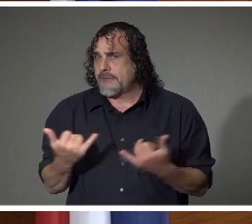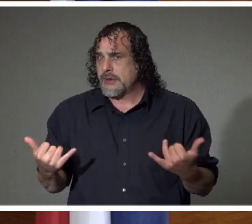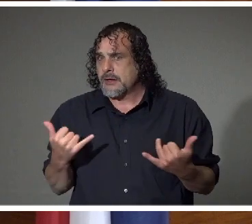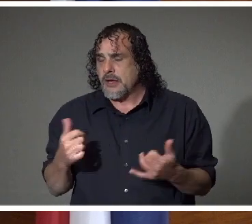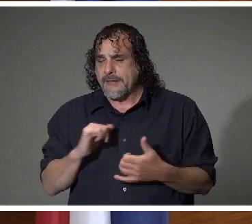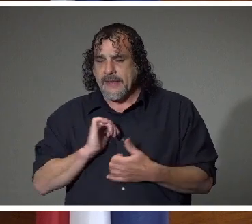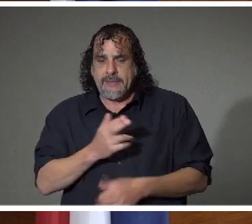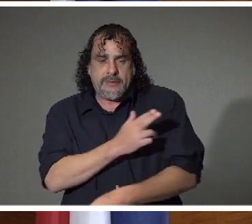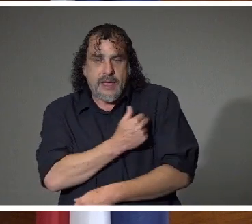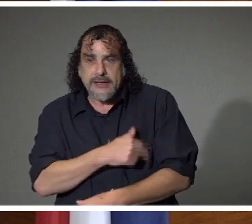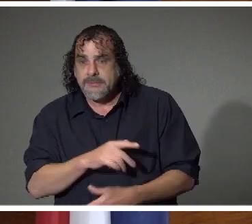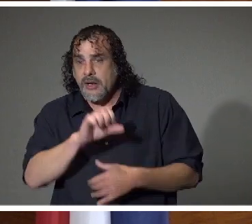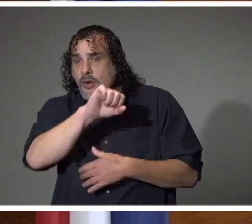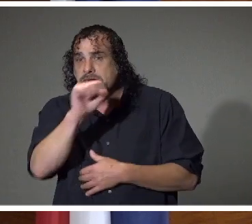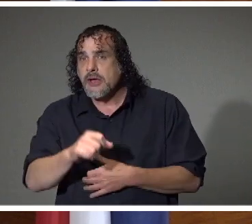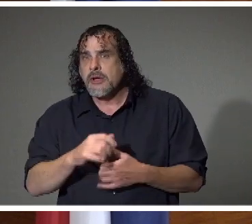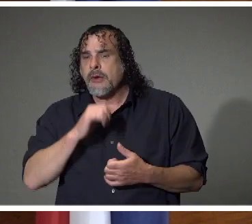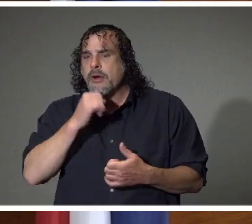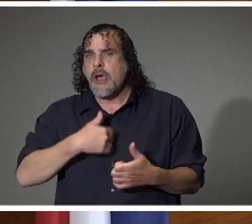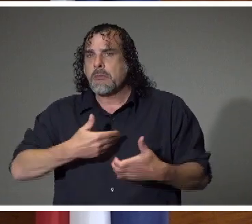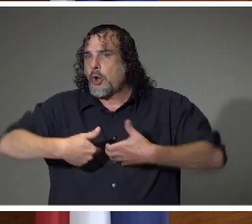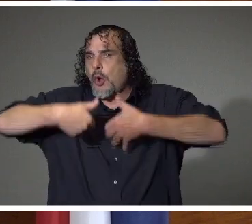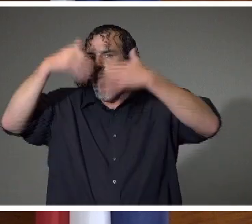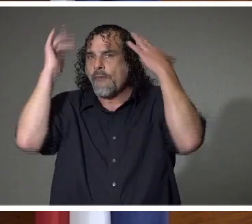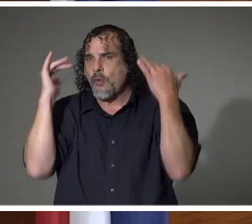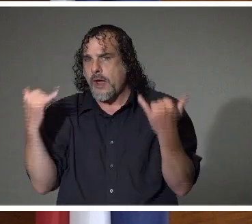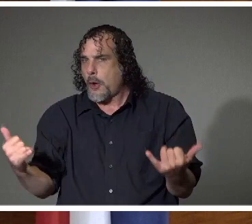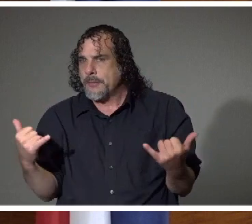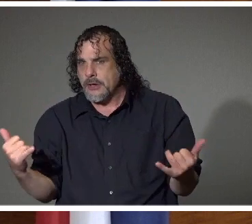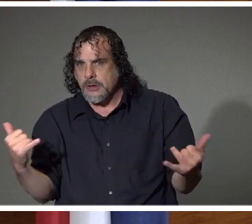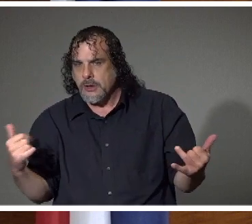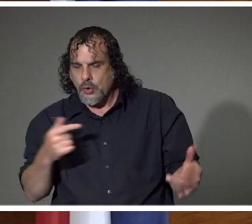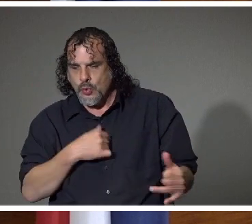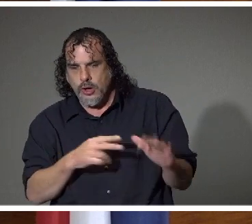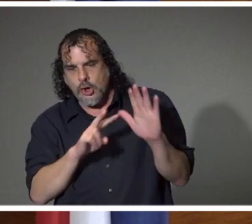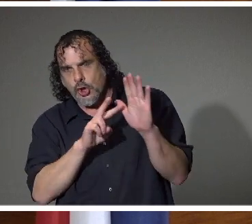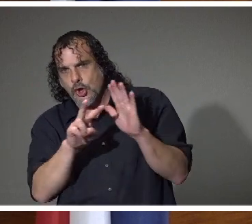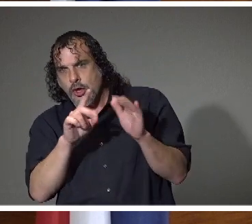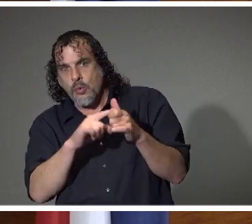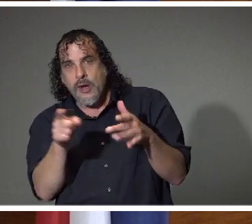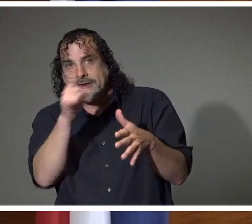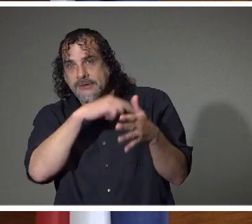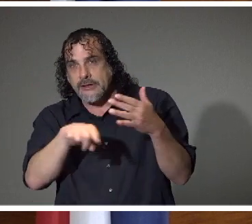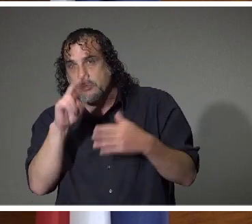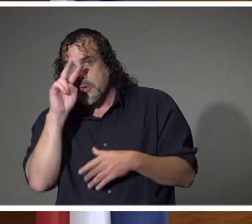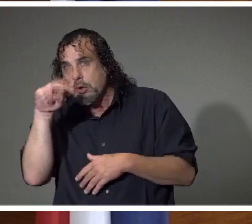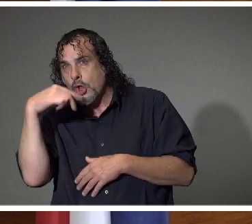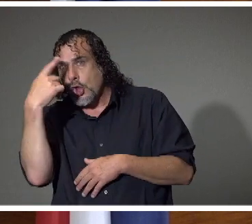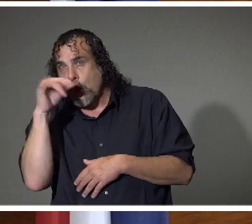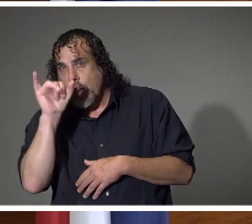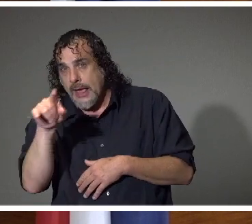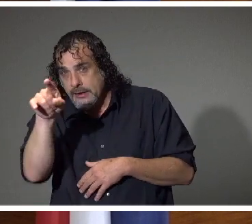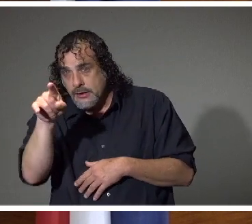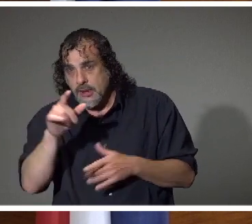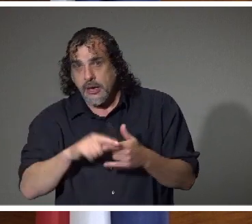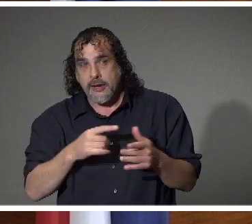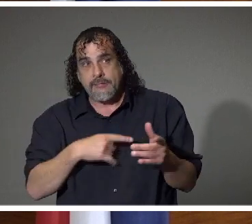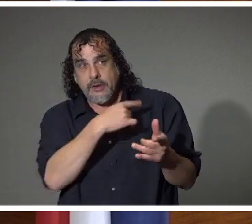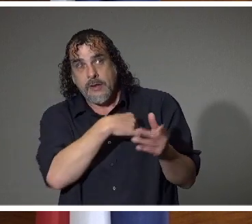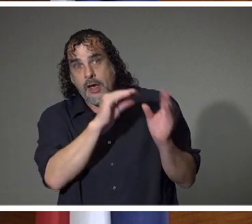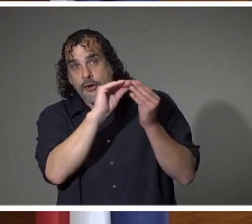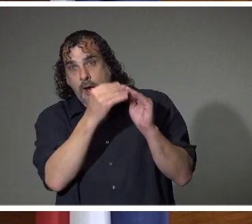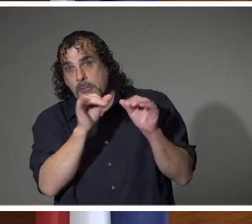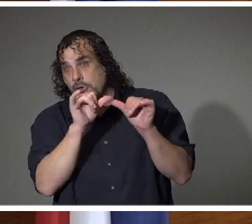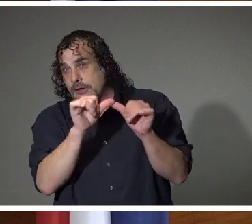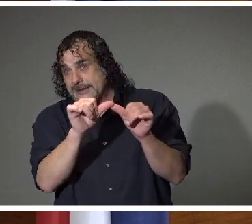system is not going to be overwhelmed. We're looking ahead to what next week may look like if these positive trends